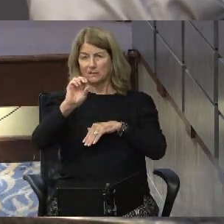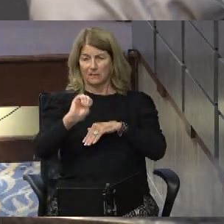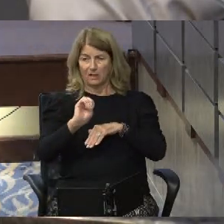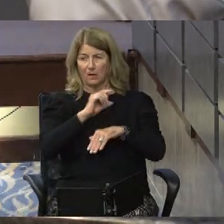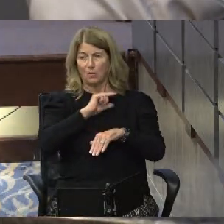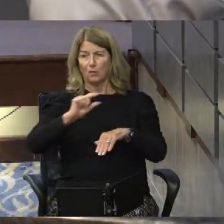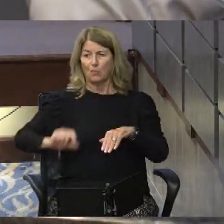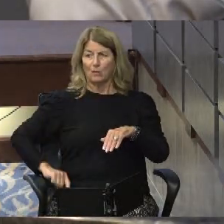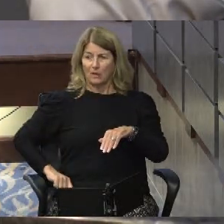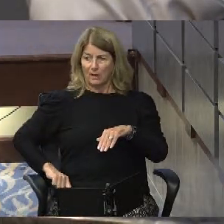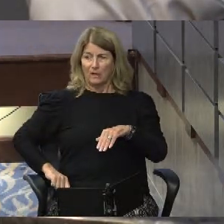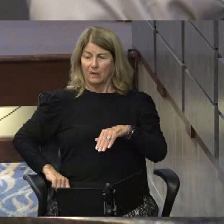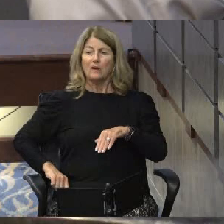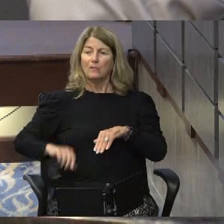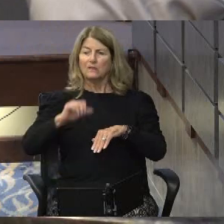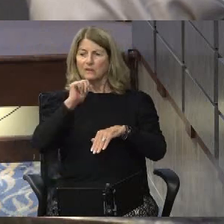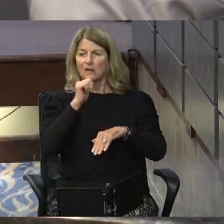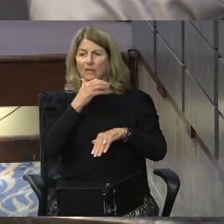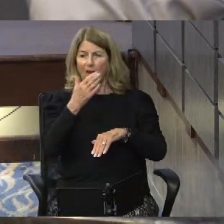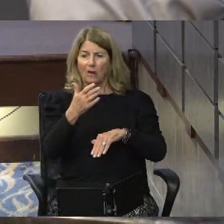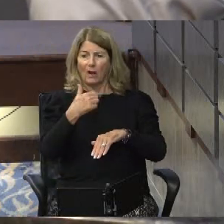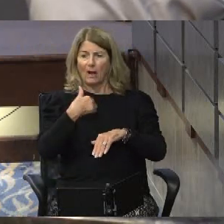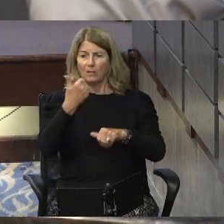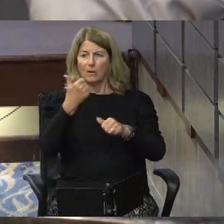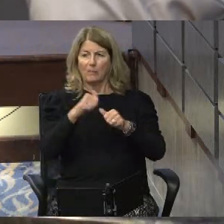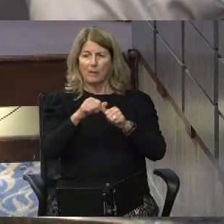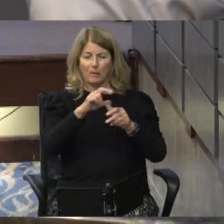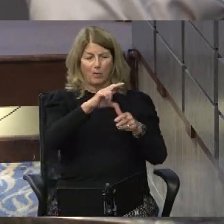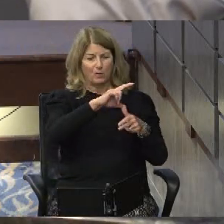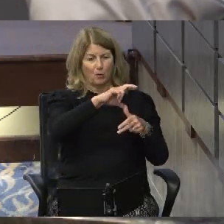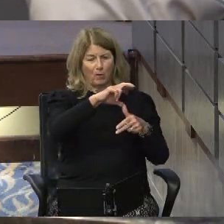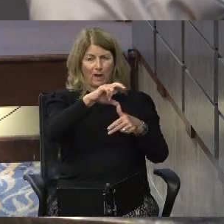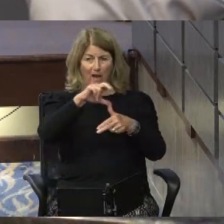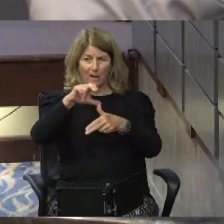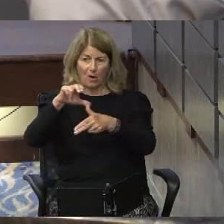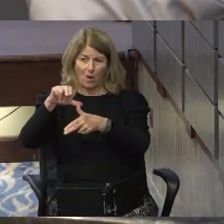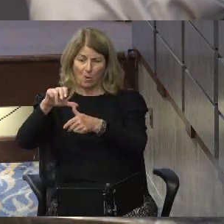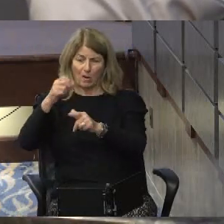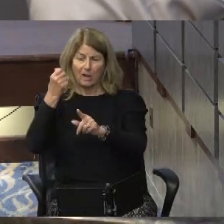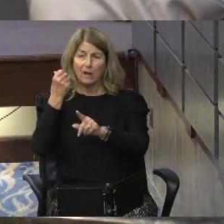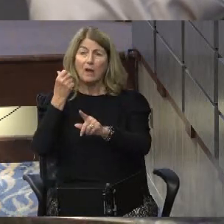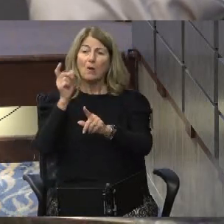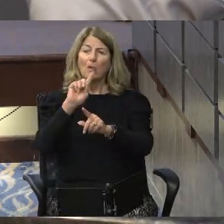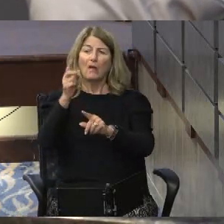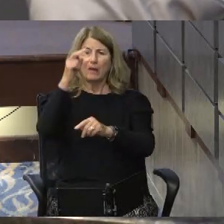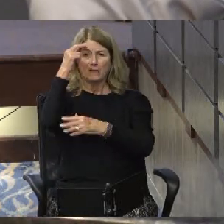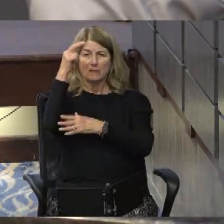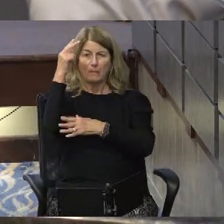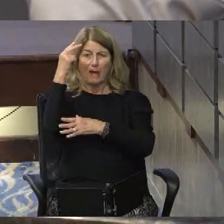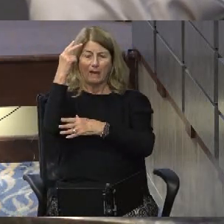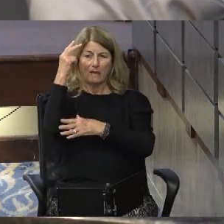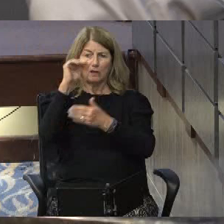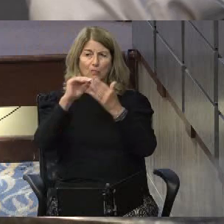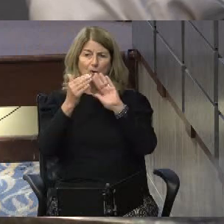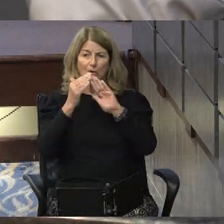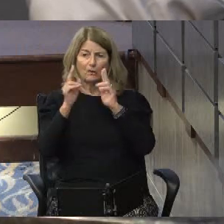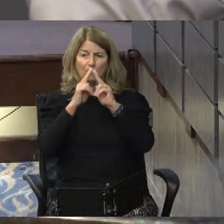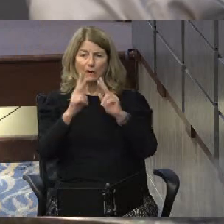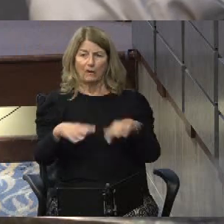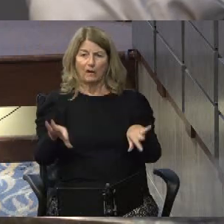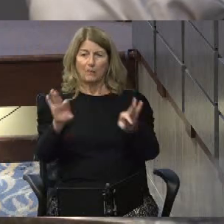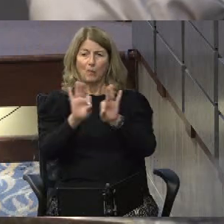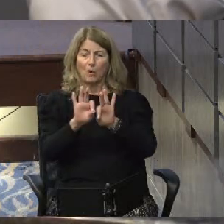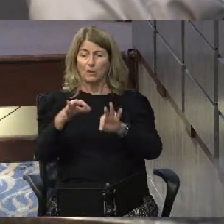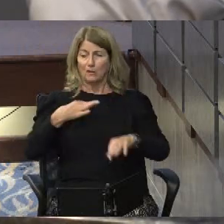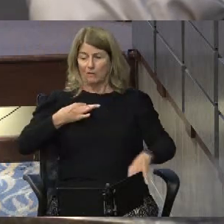and I remember them. The tornado, of course, the Hispanic community was very instrumental in volunteering